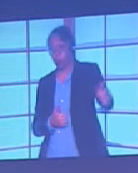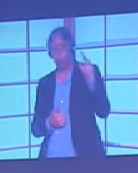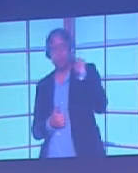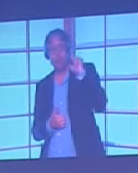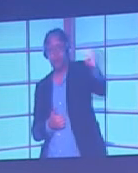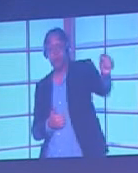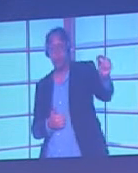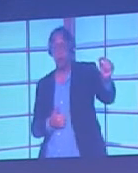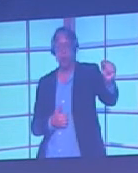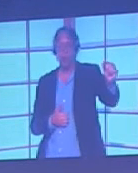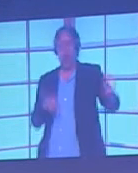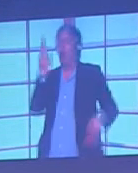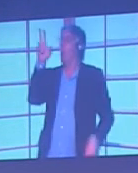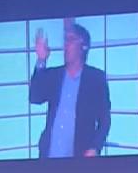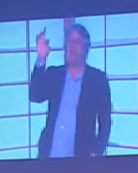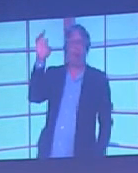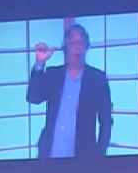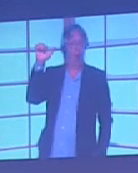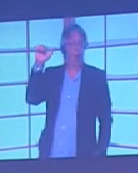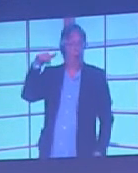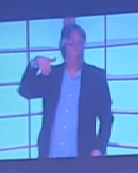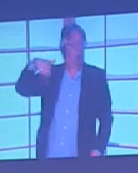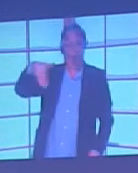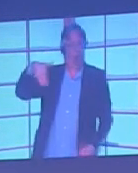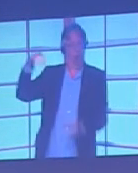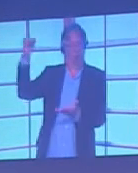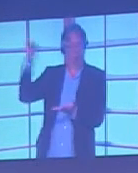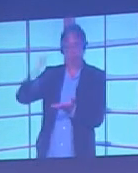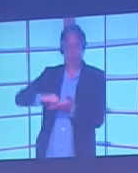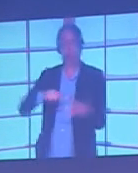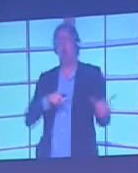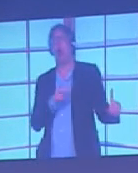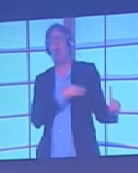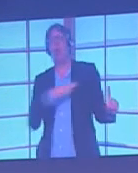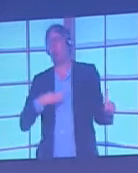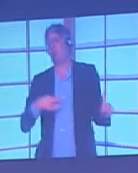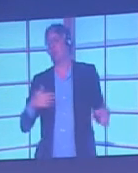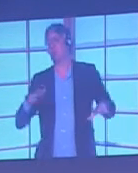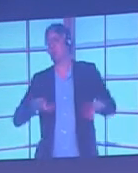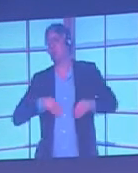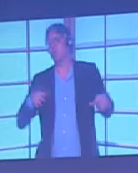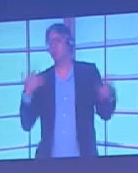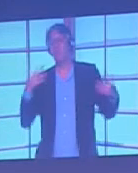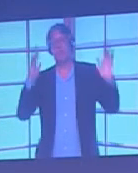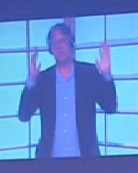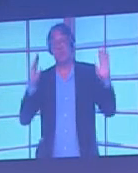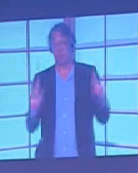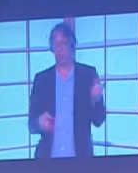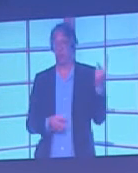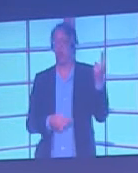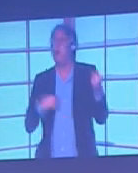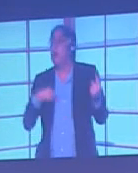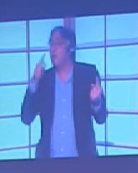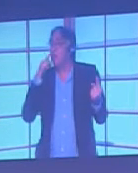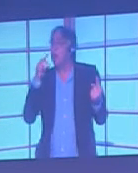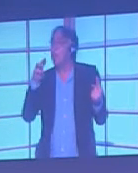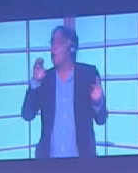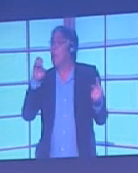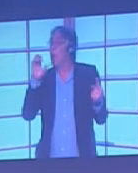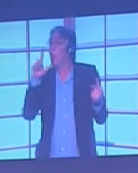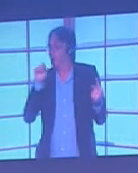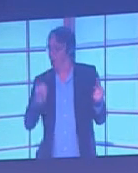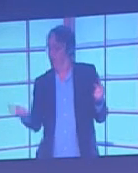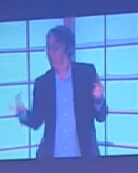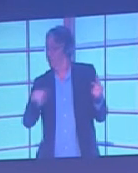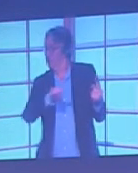criterion before UEFA published officially their criterion, and they've already appointed, and I think Mikkel is here somewhere, they've already appointed